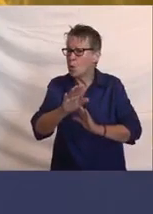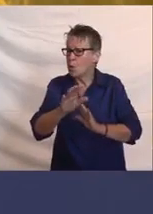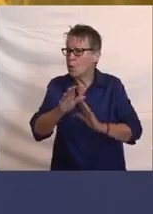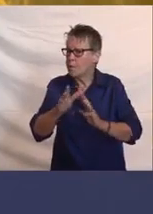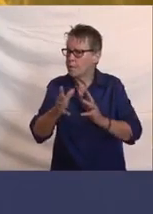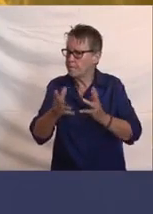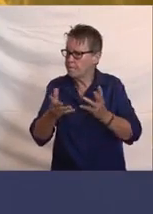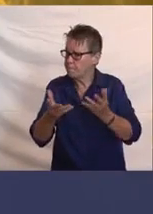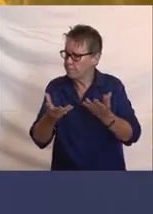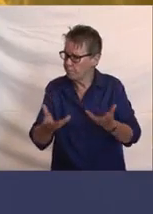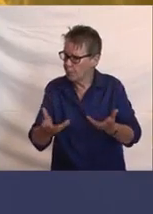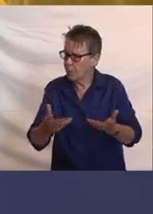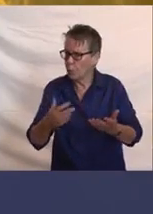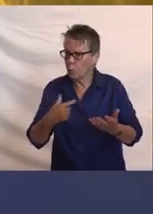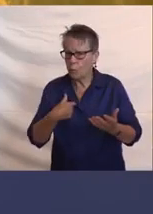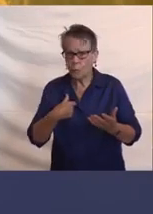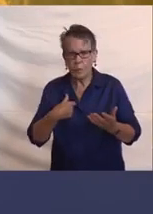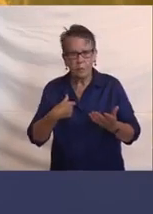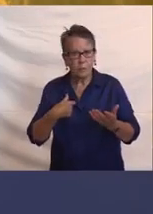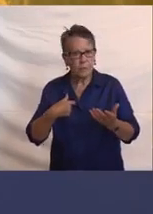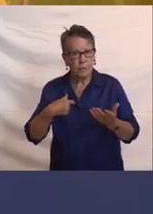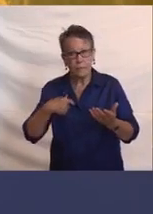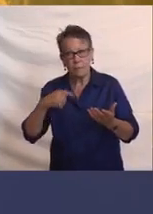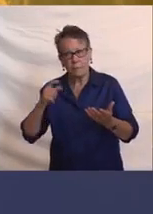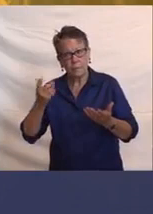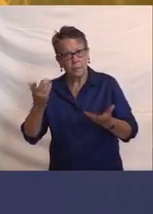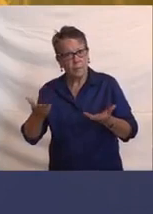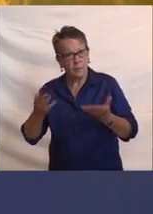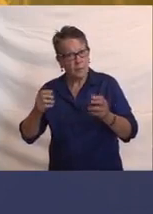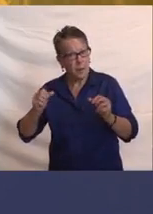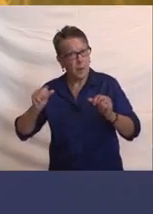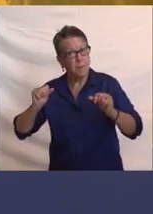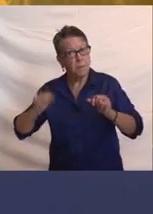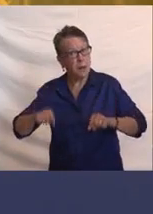an option to adjust the answer. But